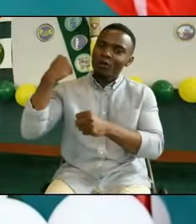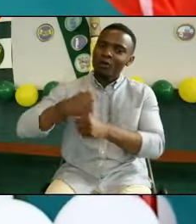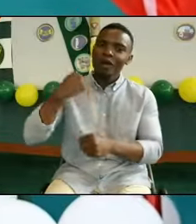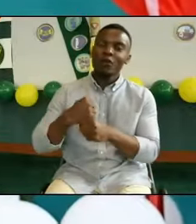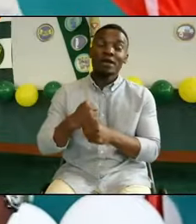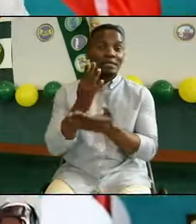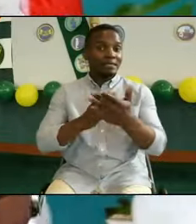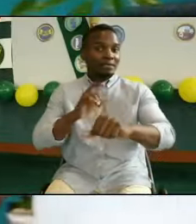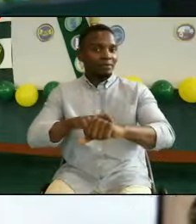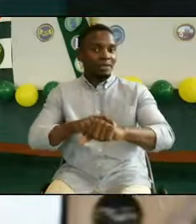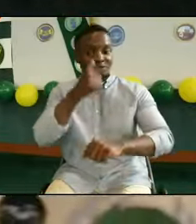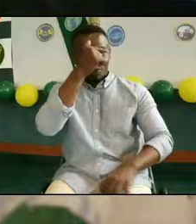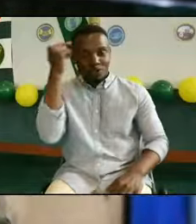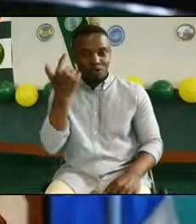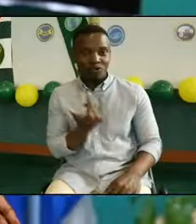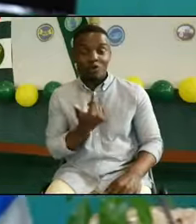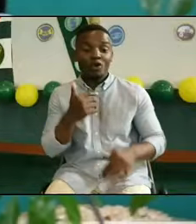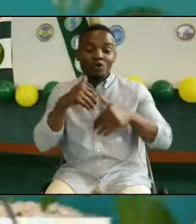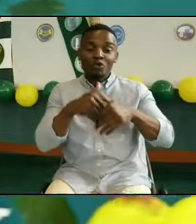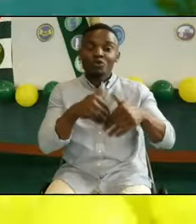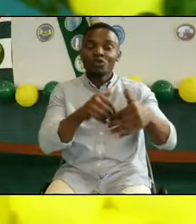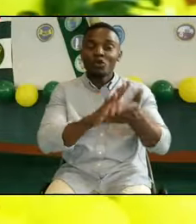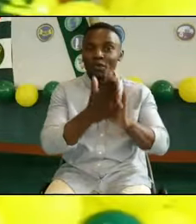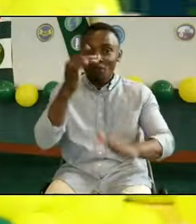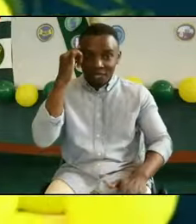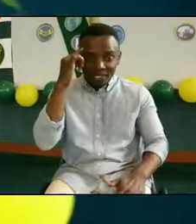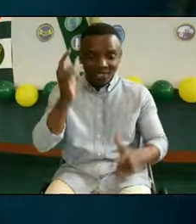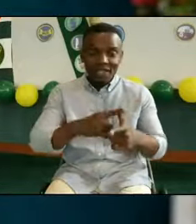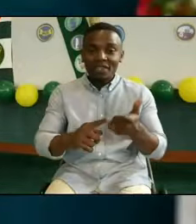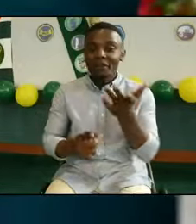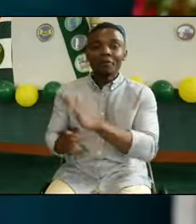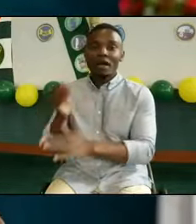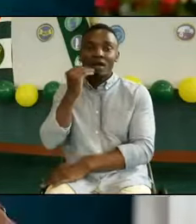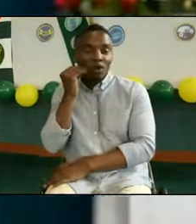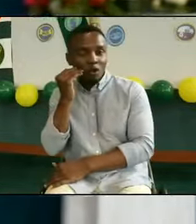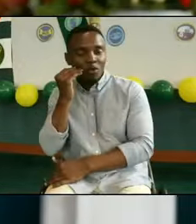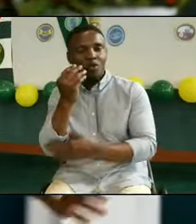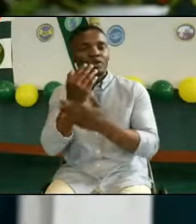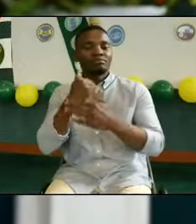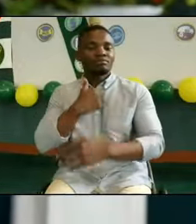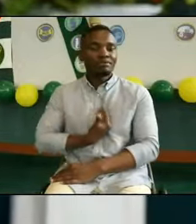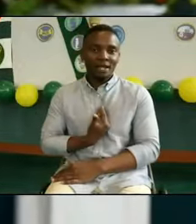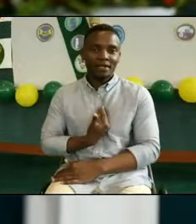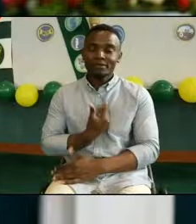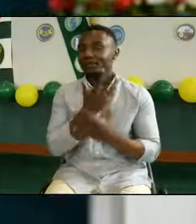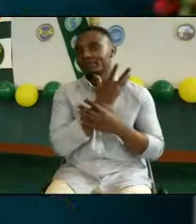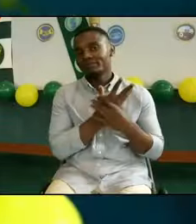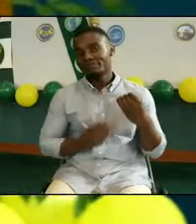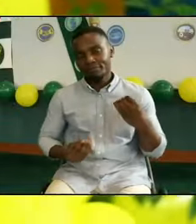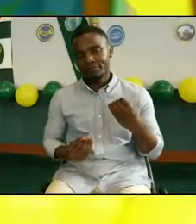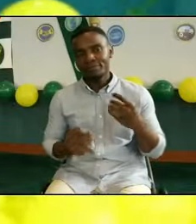we chase, and sometimes because we chase like hunters, we come back home tired, depressed, and what? Hungry.